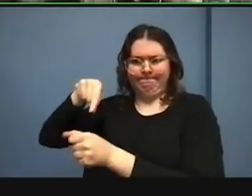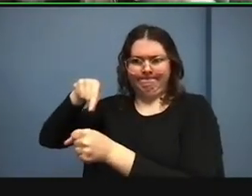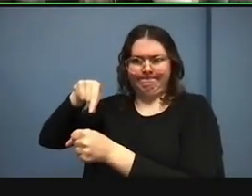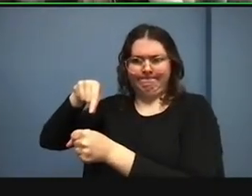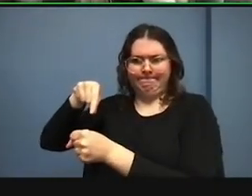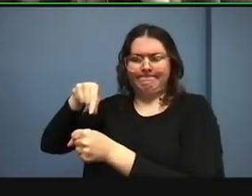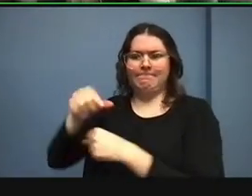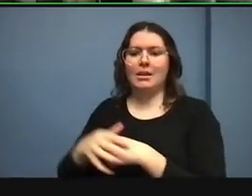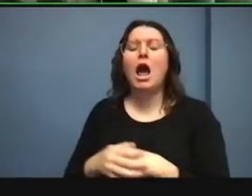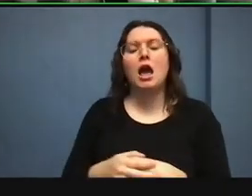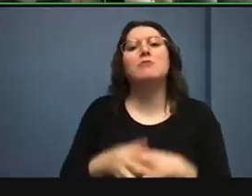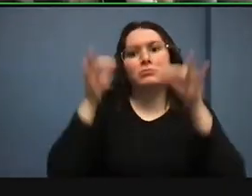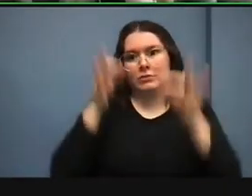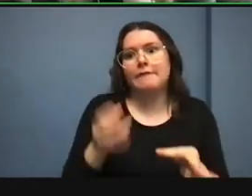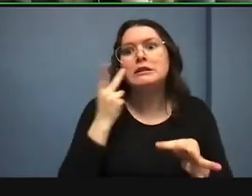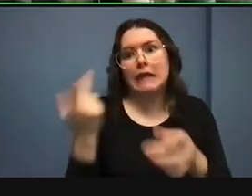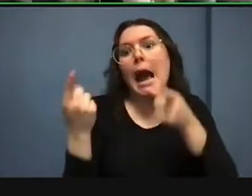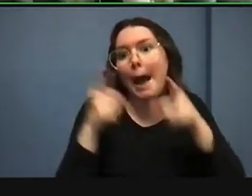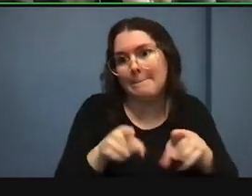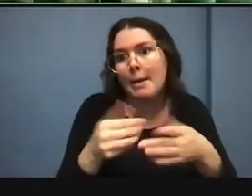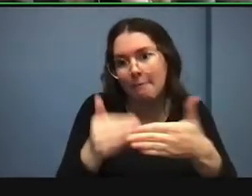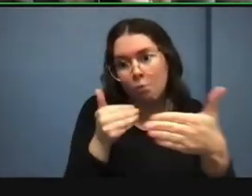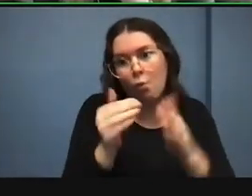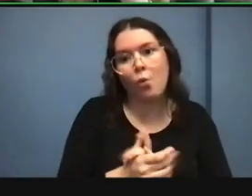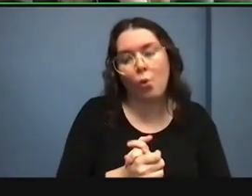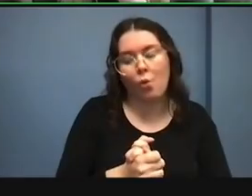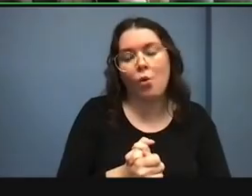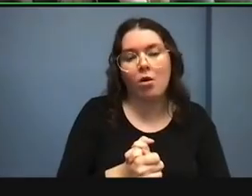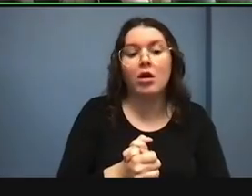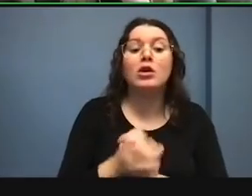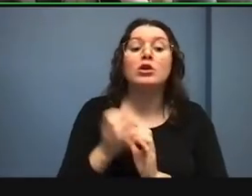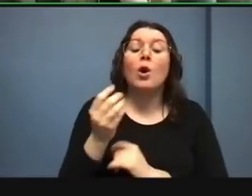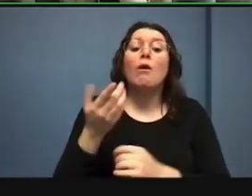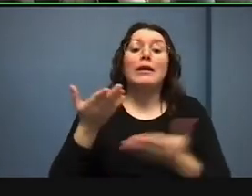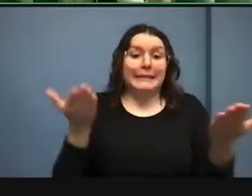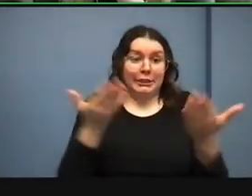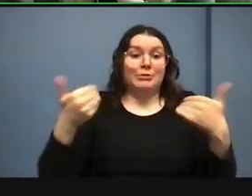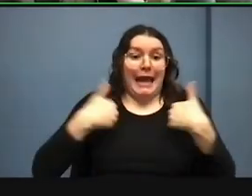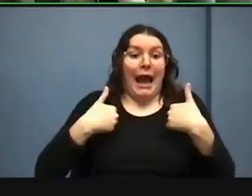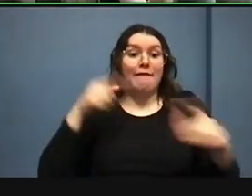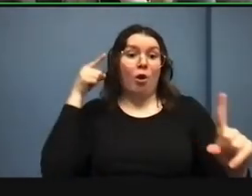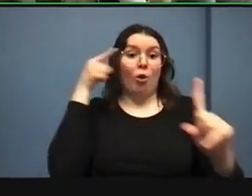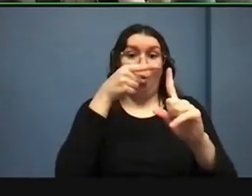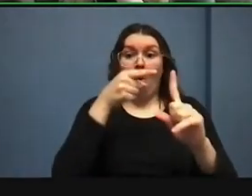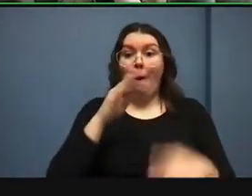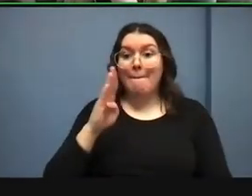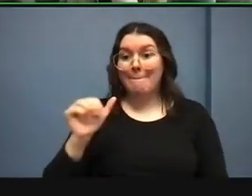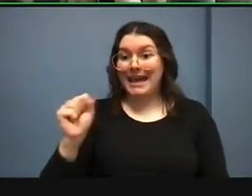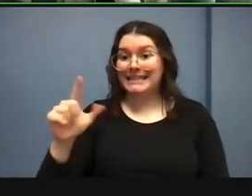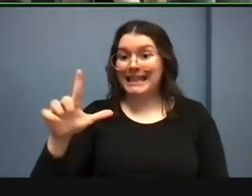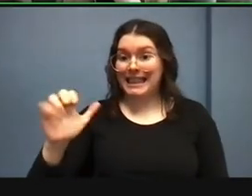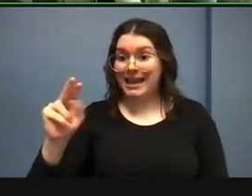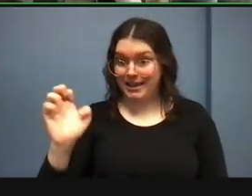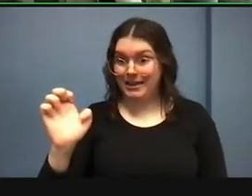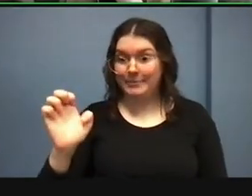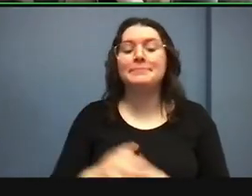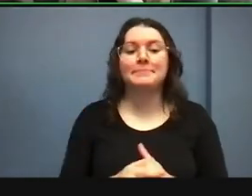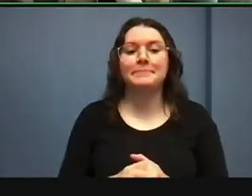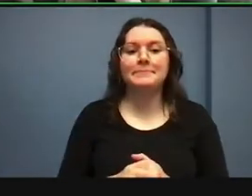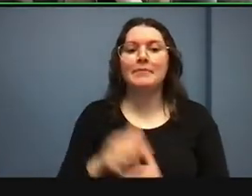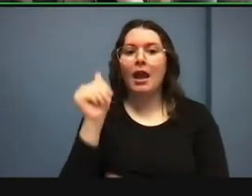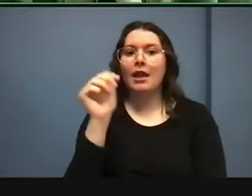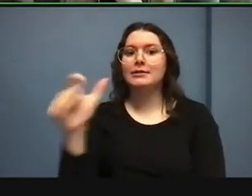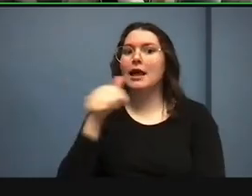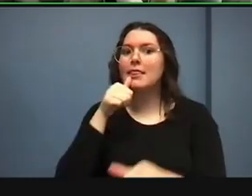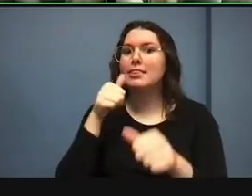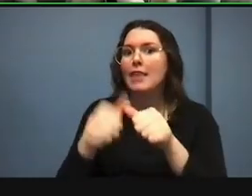definitely see that happen. So here we have our goal baseline. When an ASL